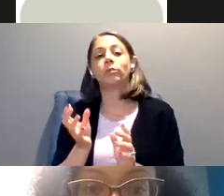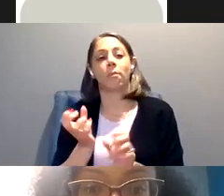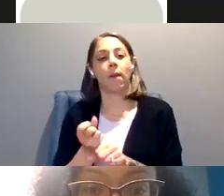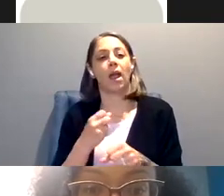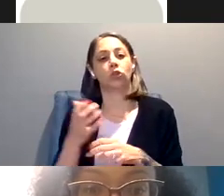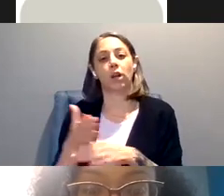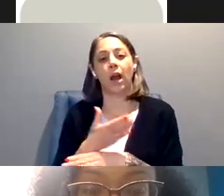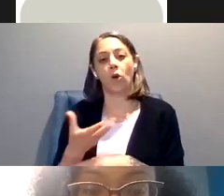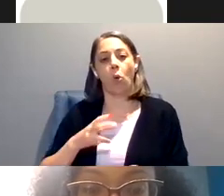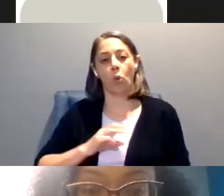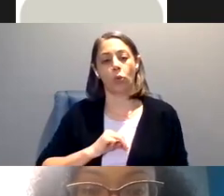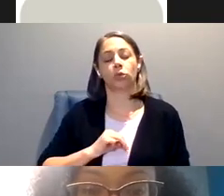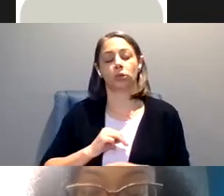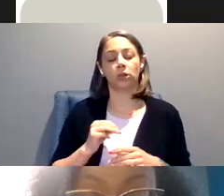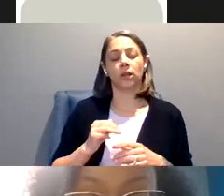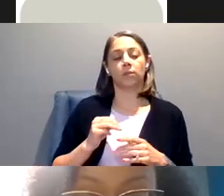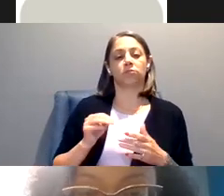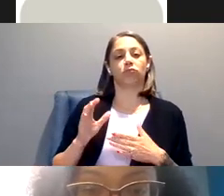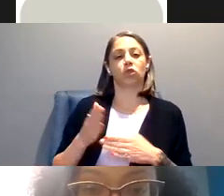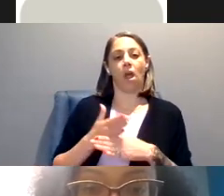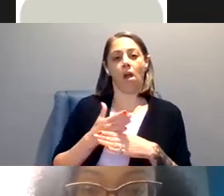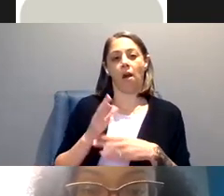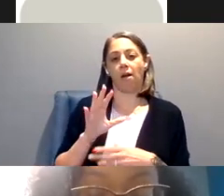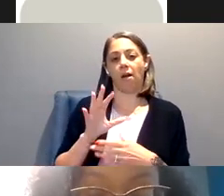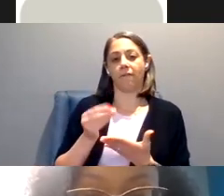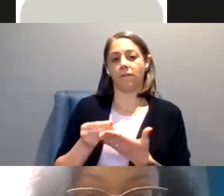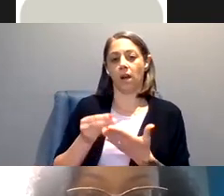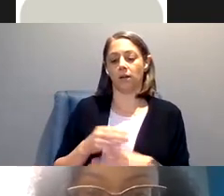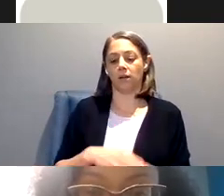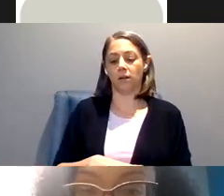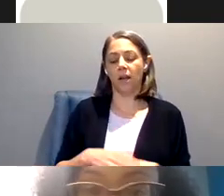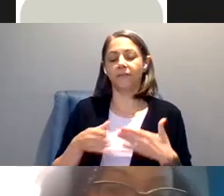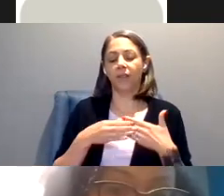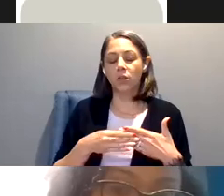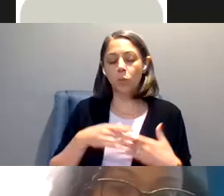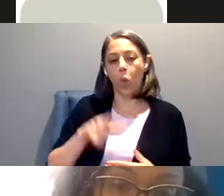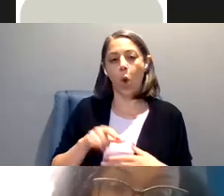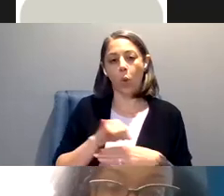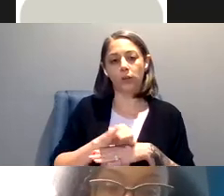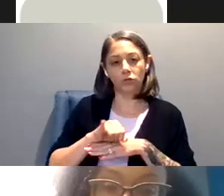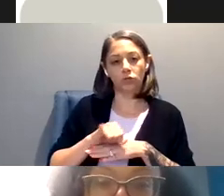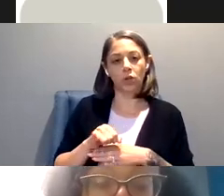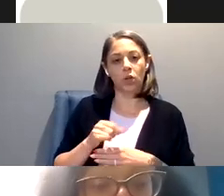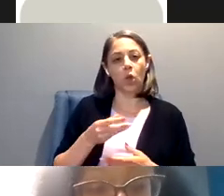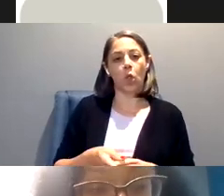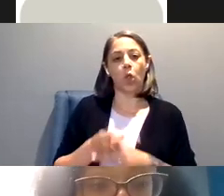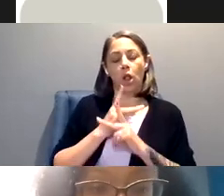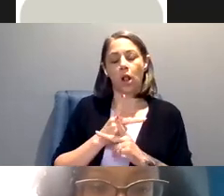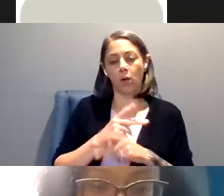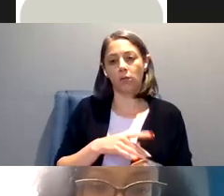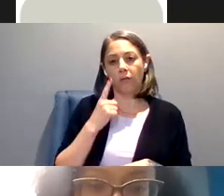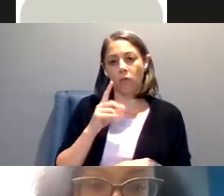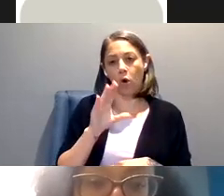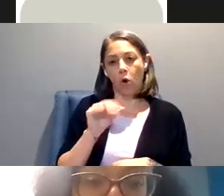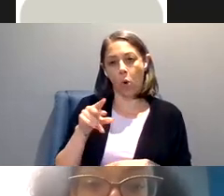And essentially what it is it offers flexible, low interest loans for a variety of purposes for cooperatively